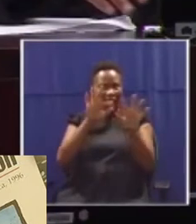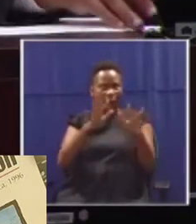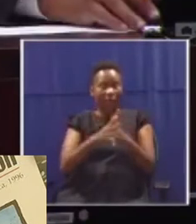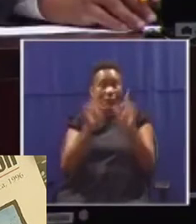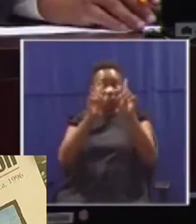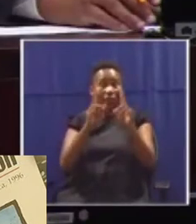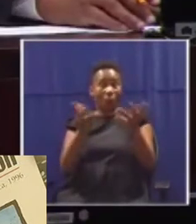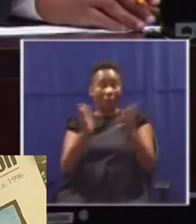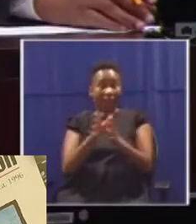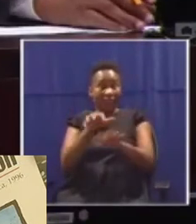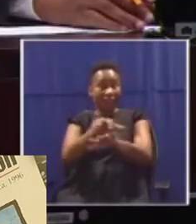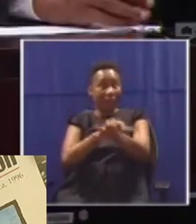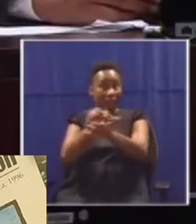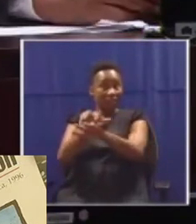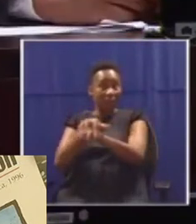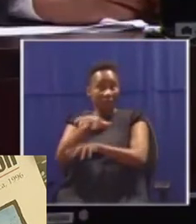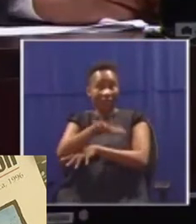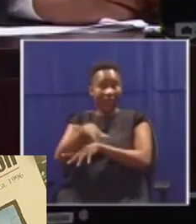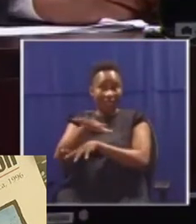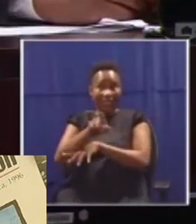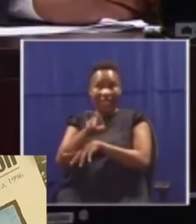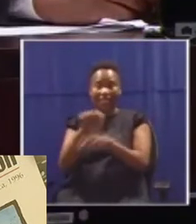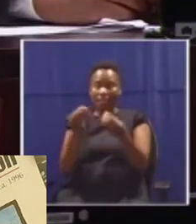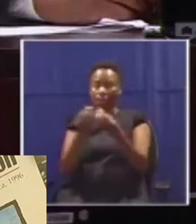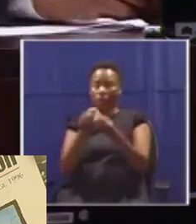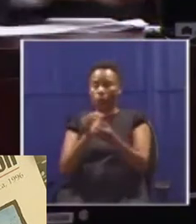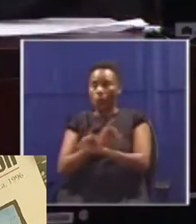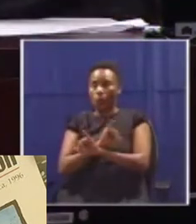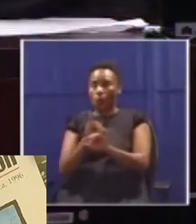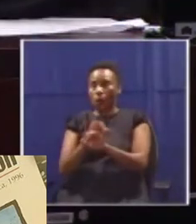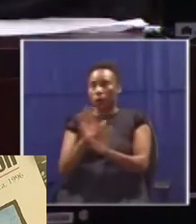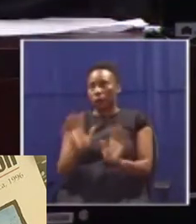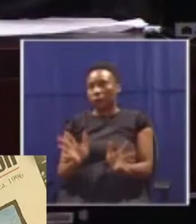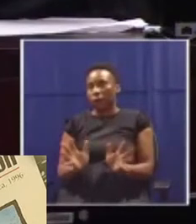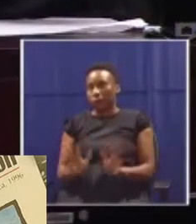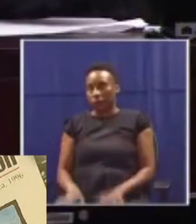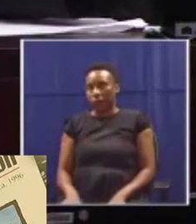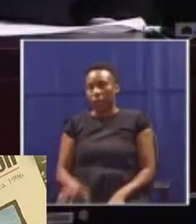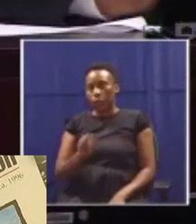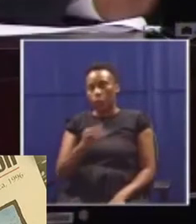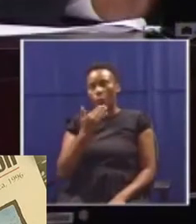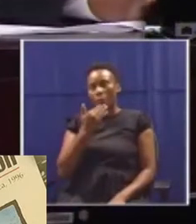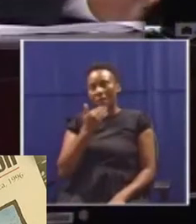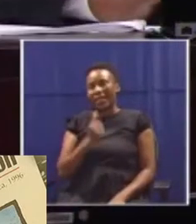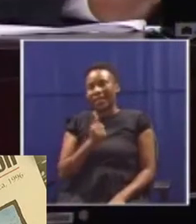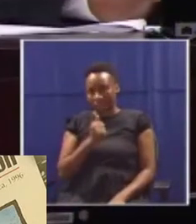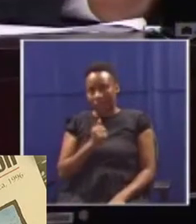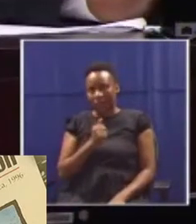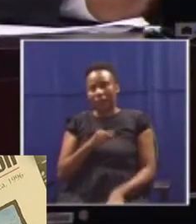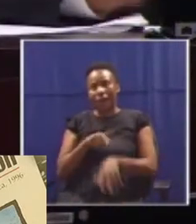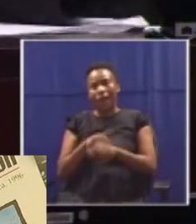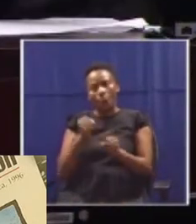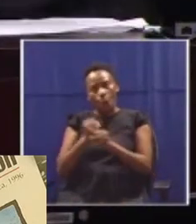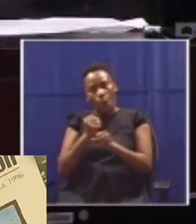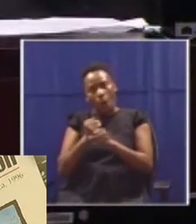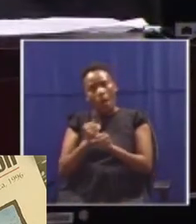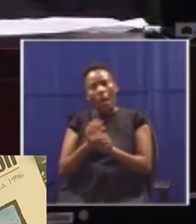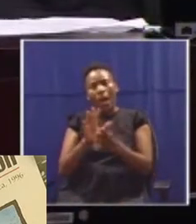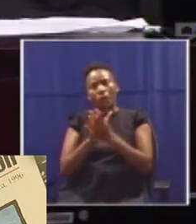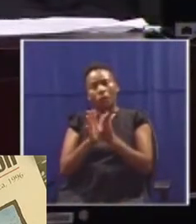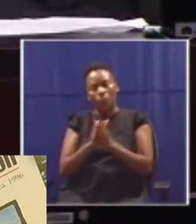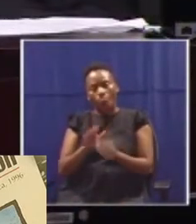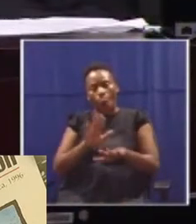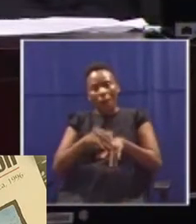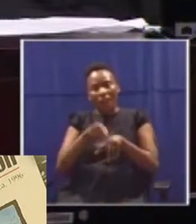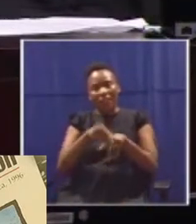areas, it's something that we must look at. So please, as we deal with some of these things,